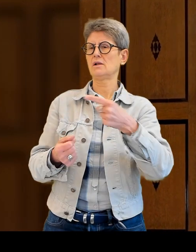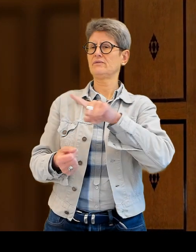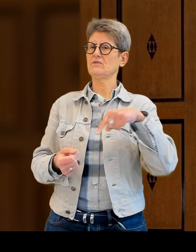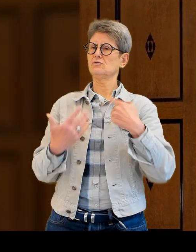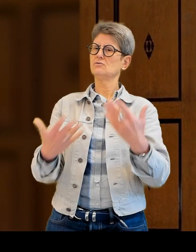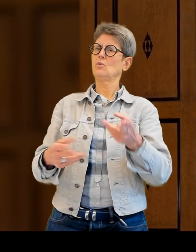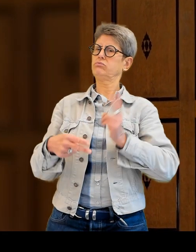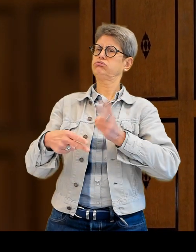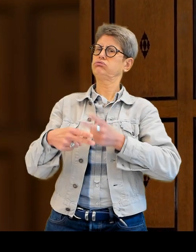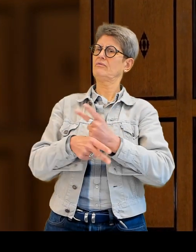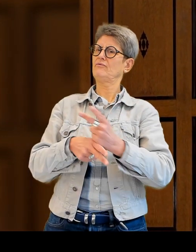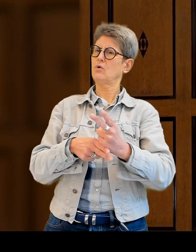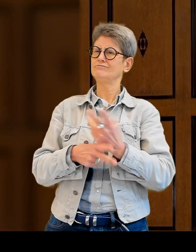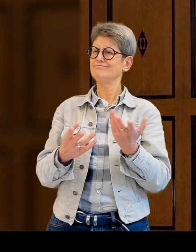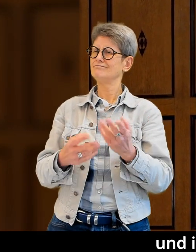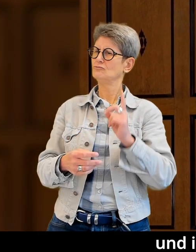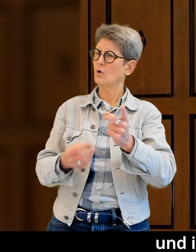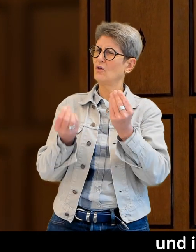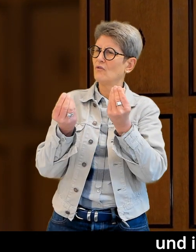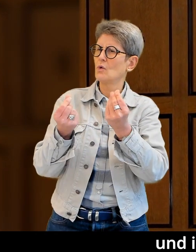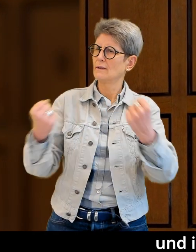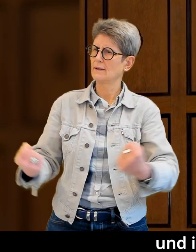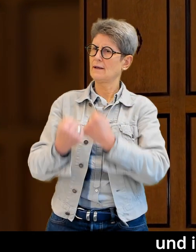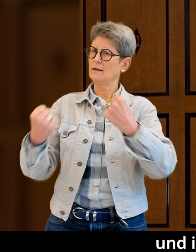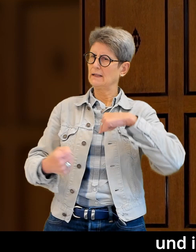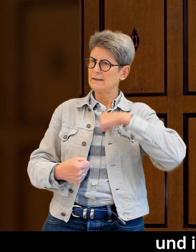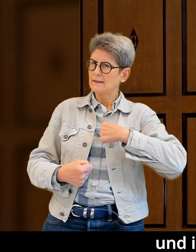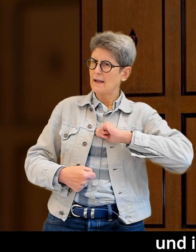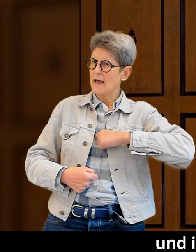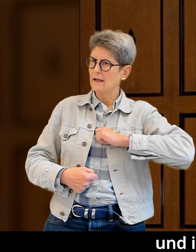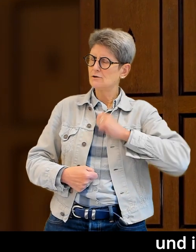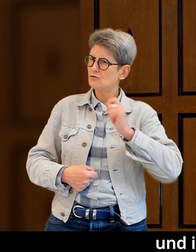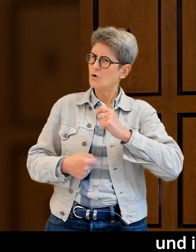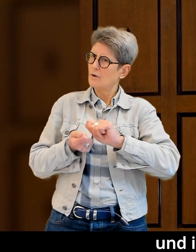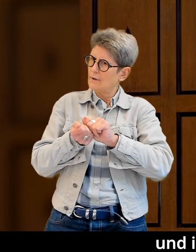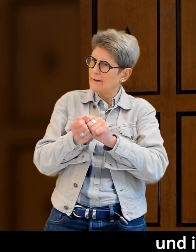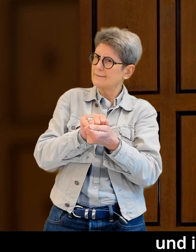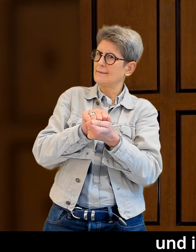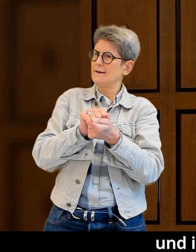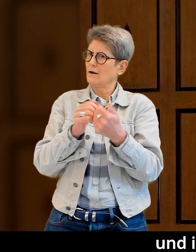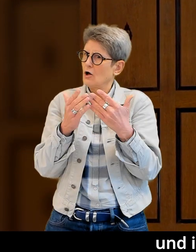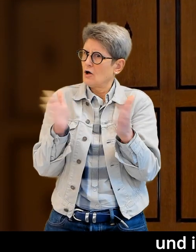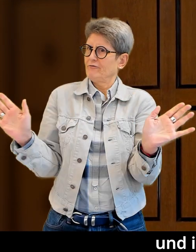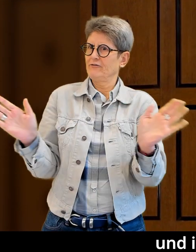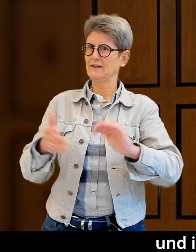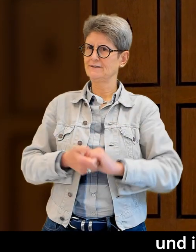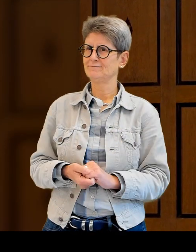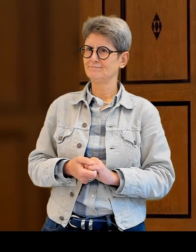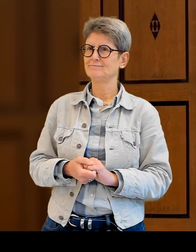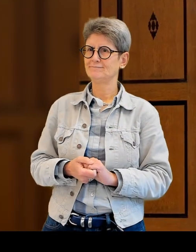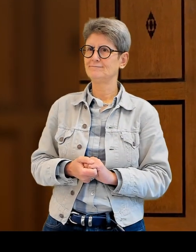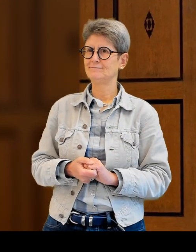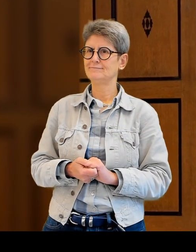other kinds of stories, and to feel in other ways that we are trained and used to